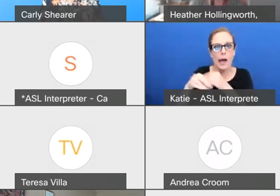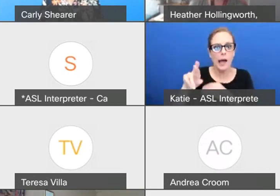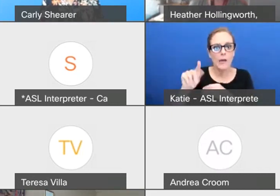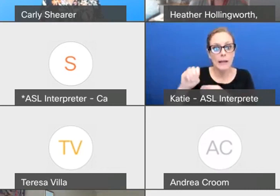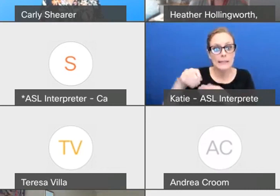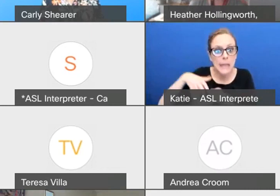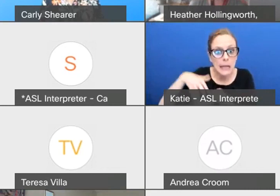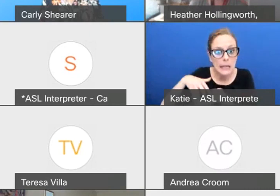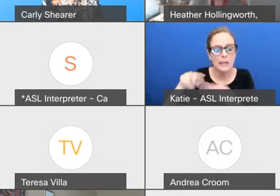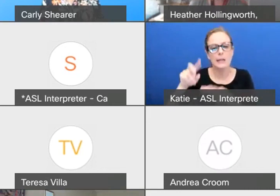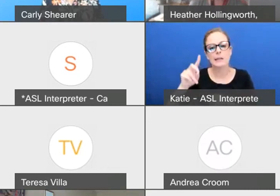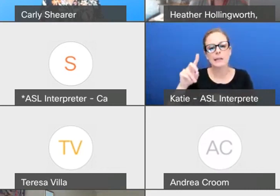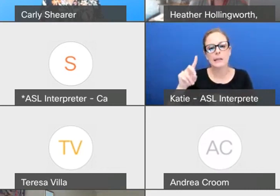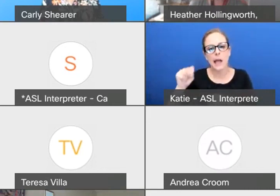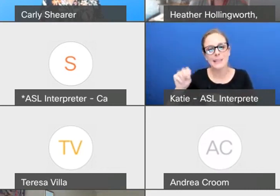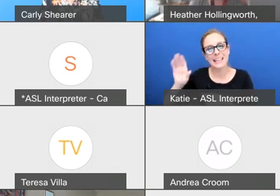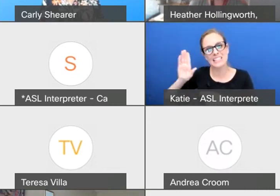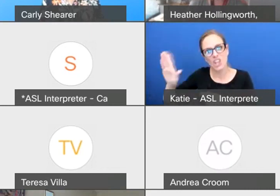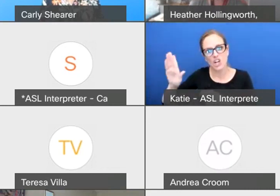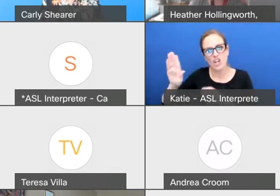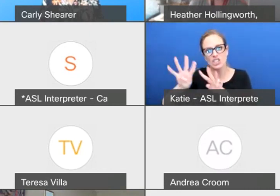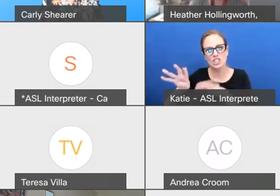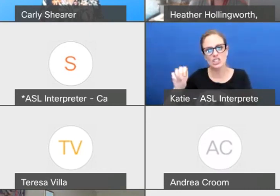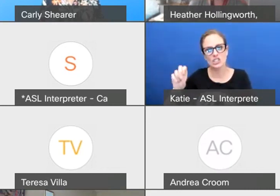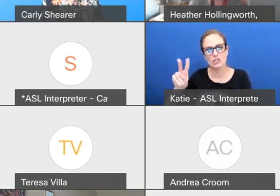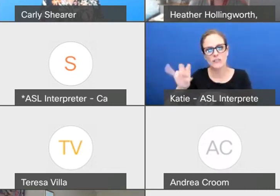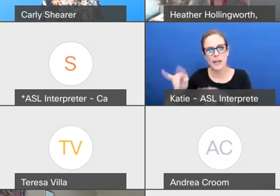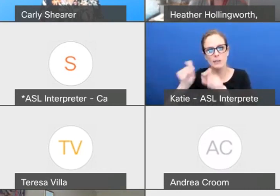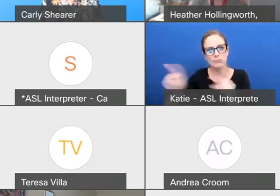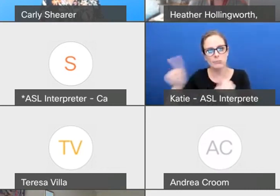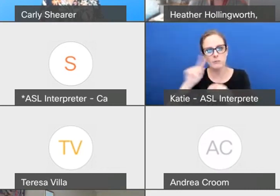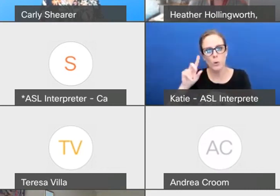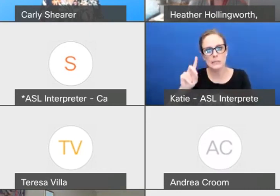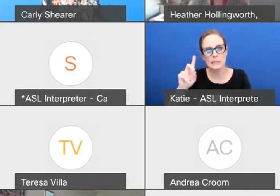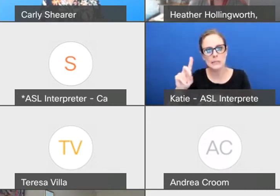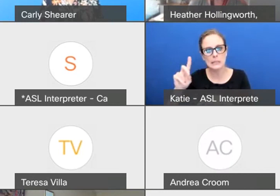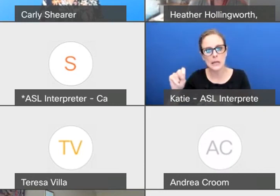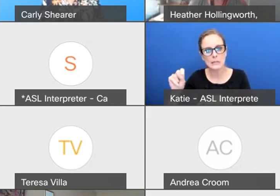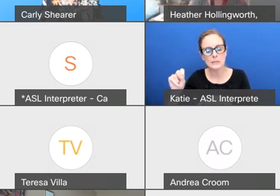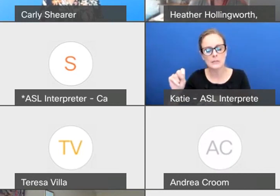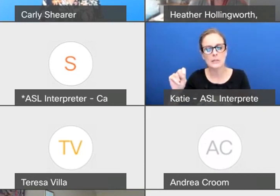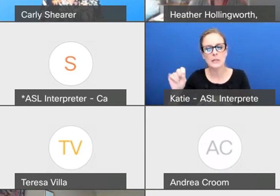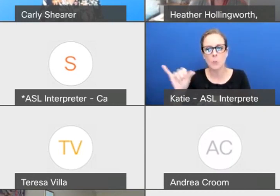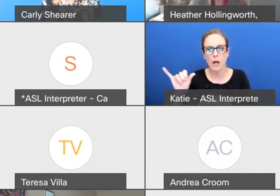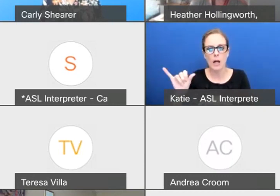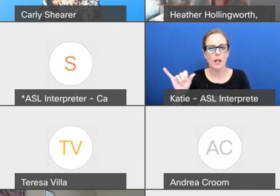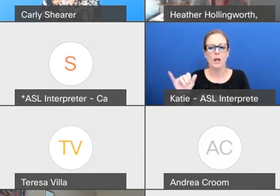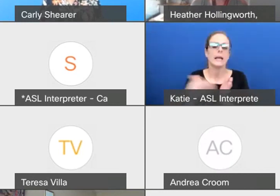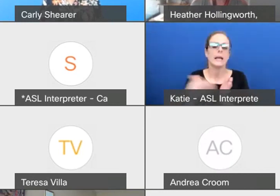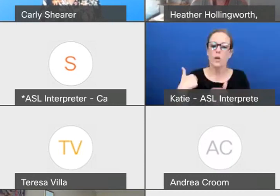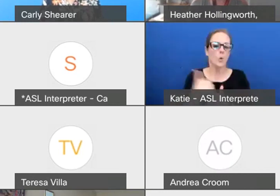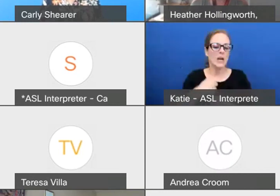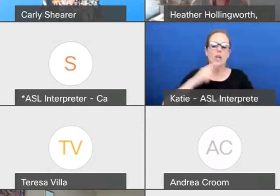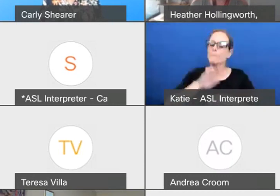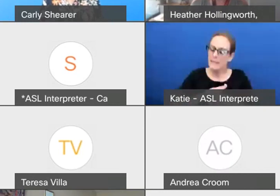DDS has their survey that they're putting out for DSPs as well. But again, you know, we are committed to doing